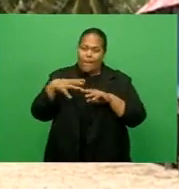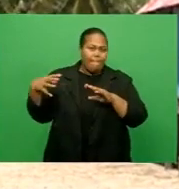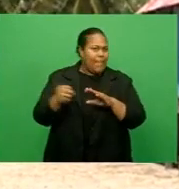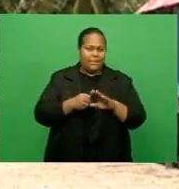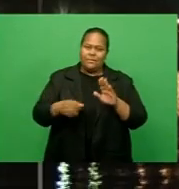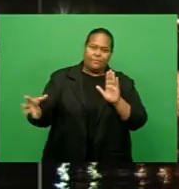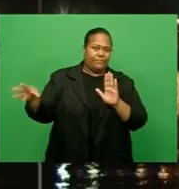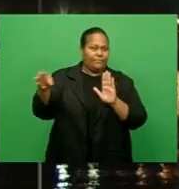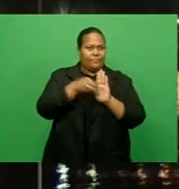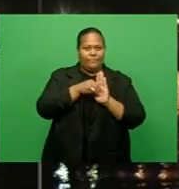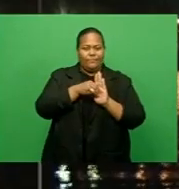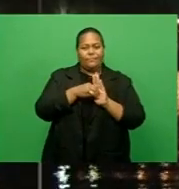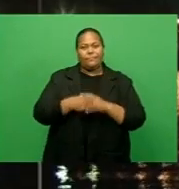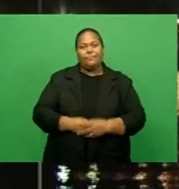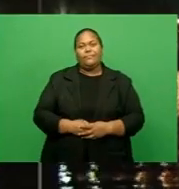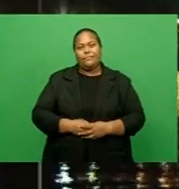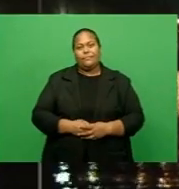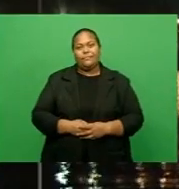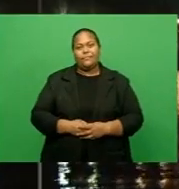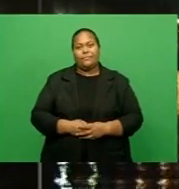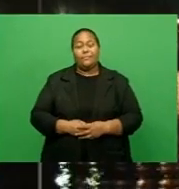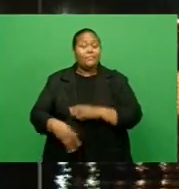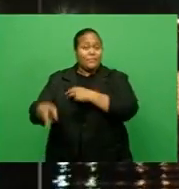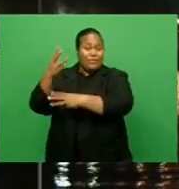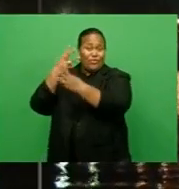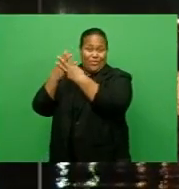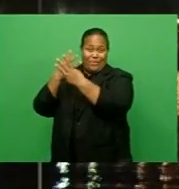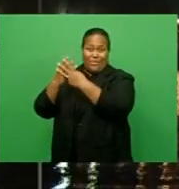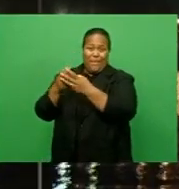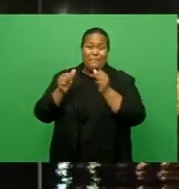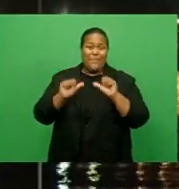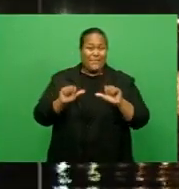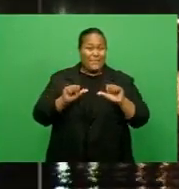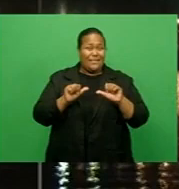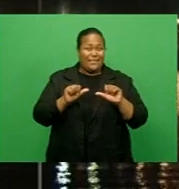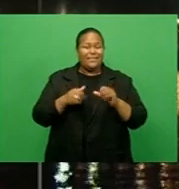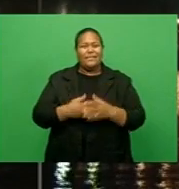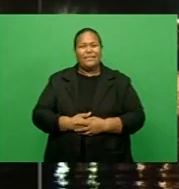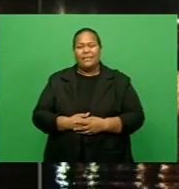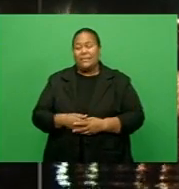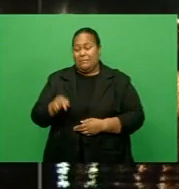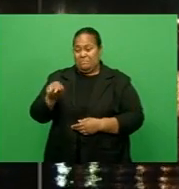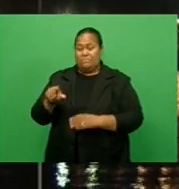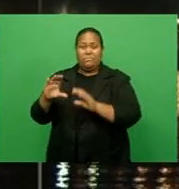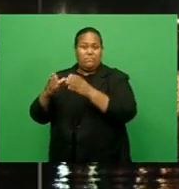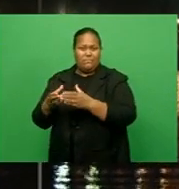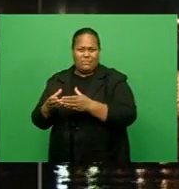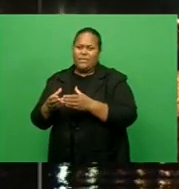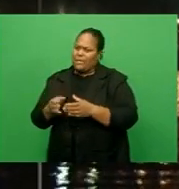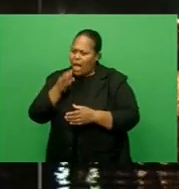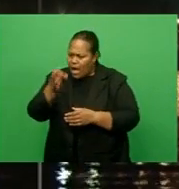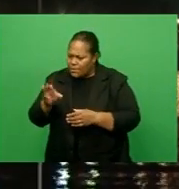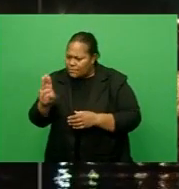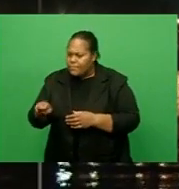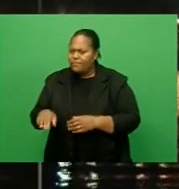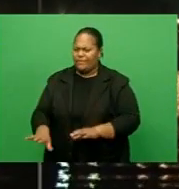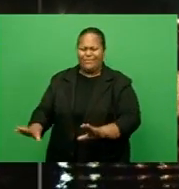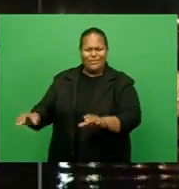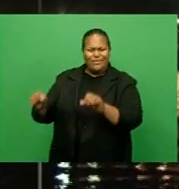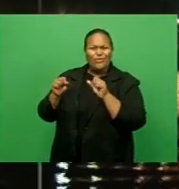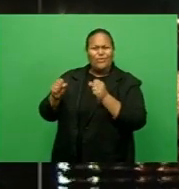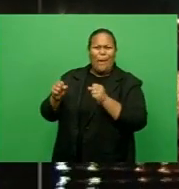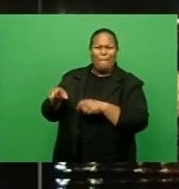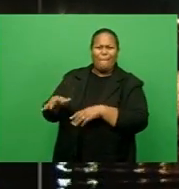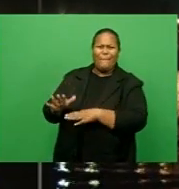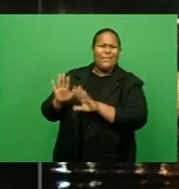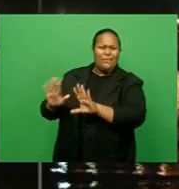News. Social Democratic Liberal Party President Ratu Apenisa Thakumbau is calling all its members to stop the deceit